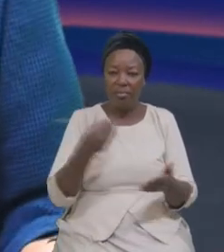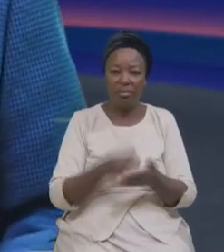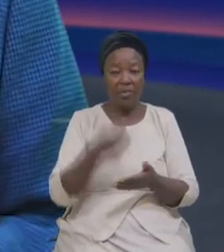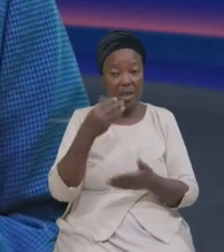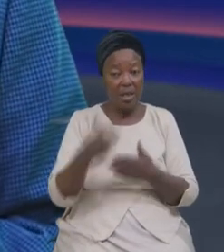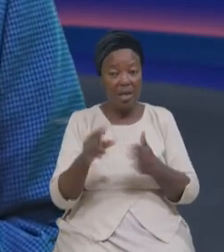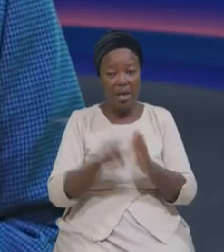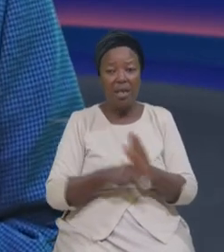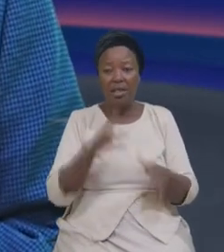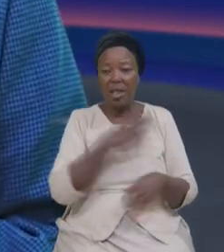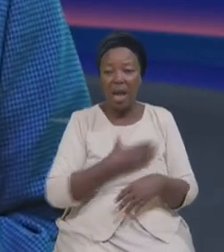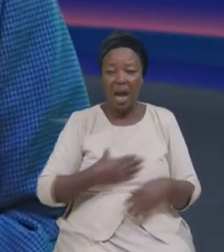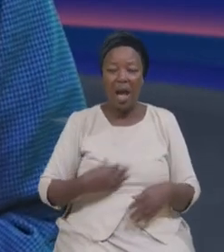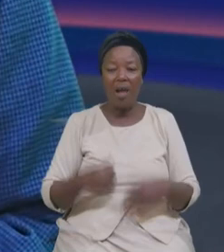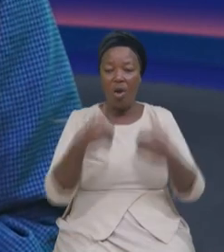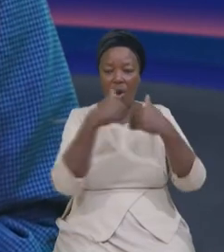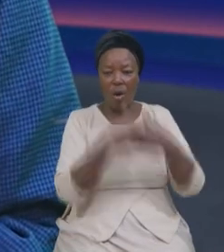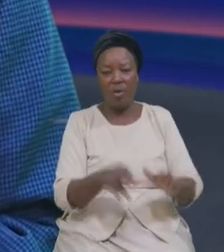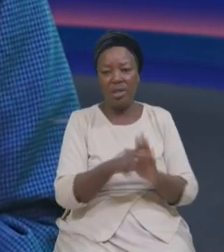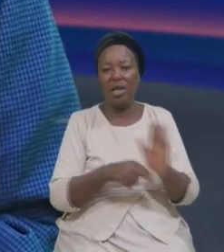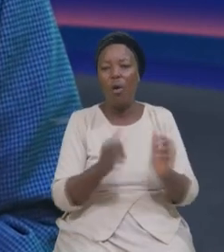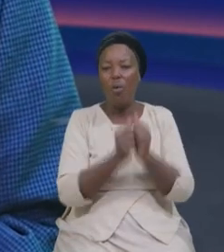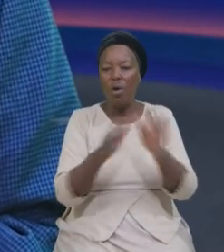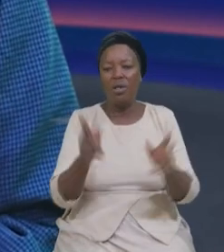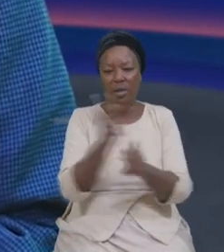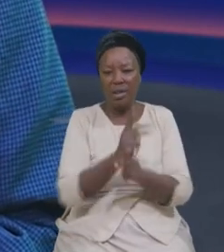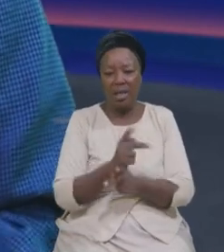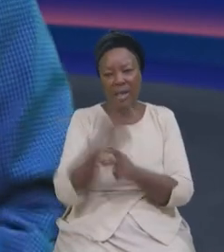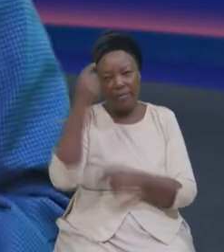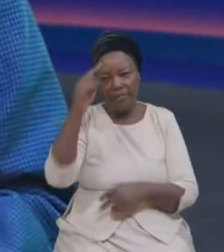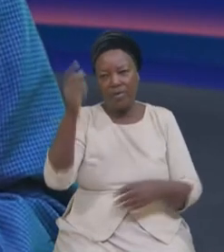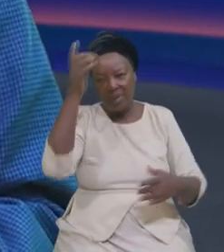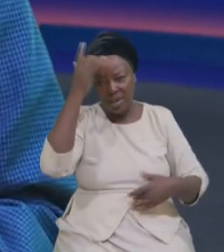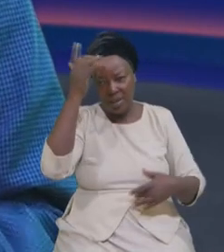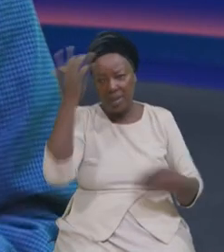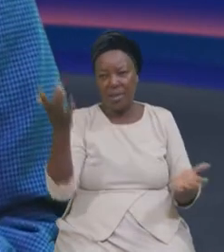well, in the family, we've been married for how many years now? I've